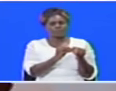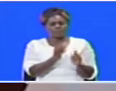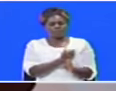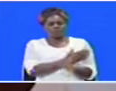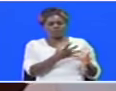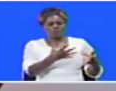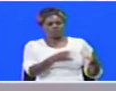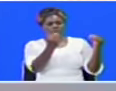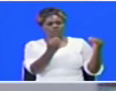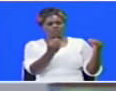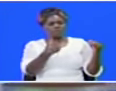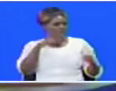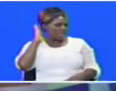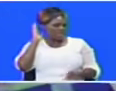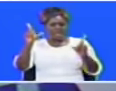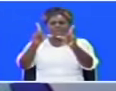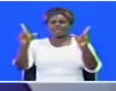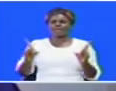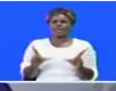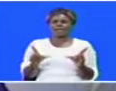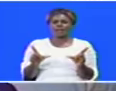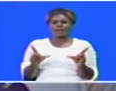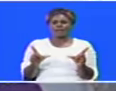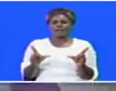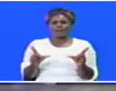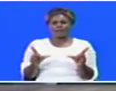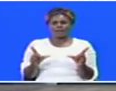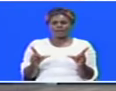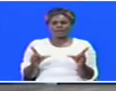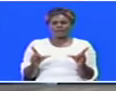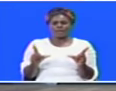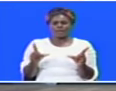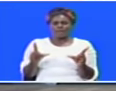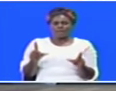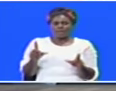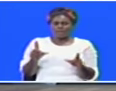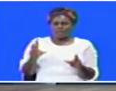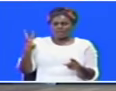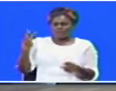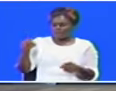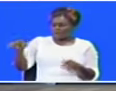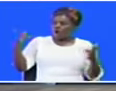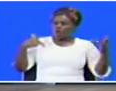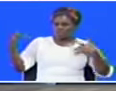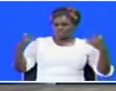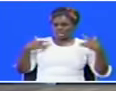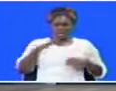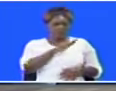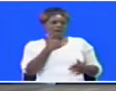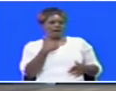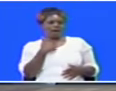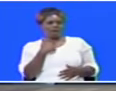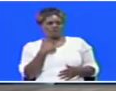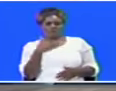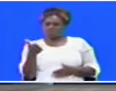let you go, Linda can hear you. Yes, Linda. All right, listening into Mheshimiwa and some of the concerns that she has, you have been on the